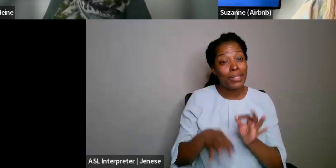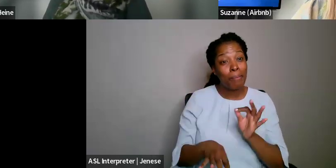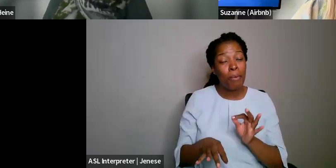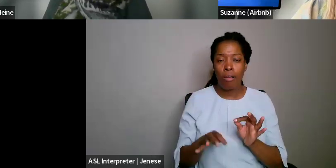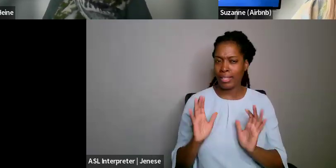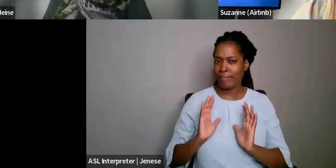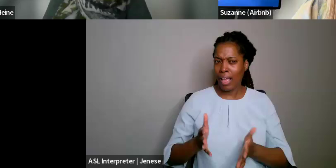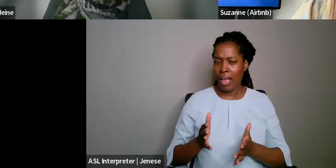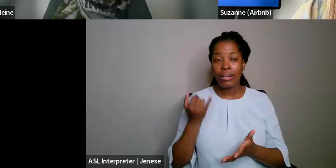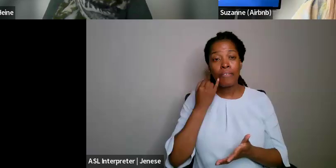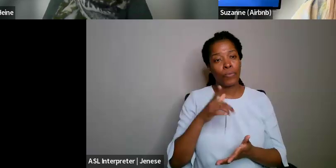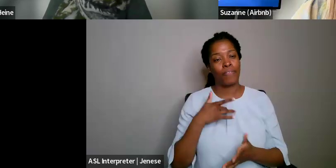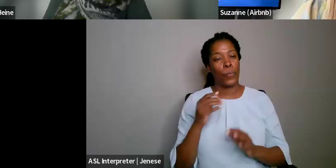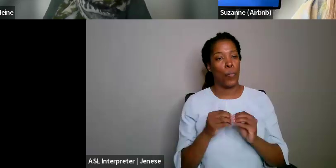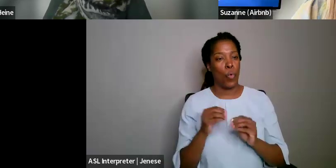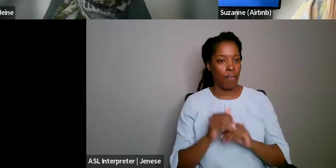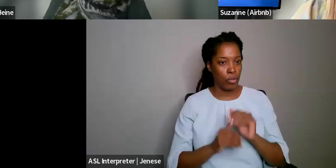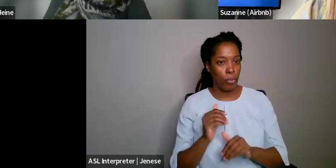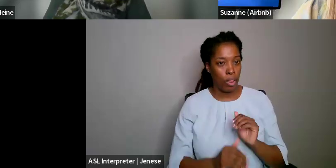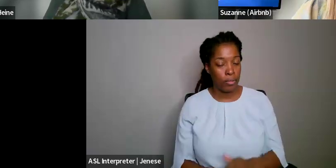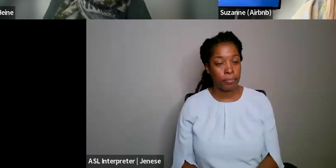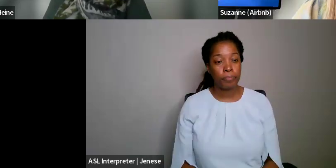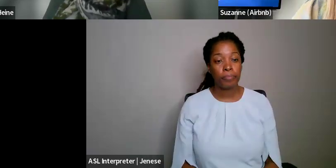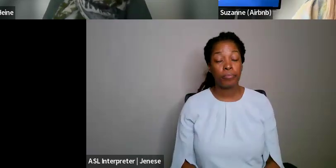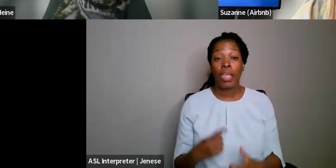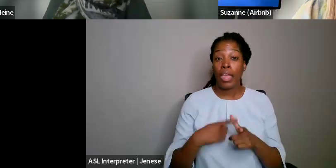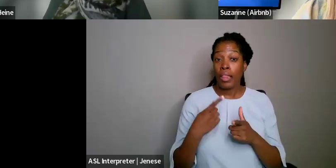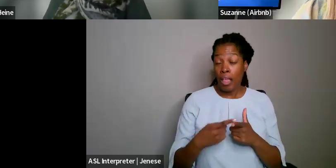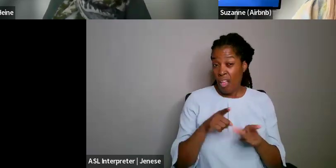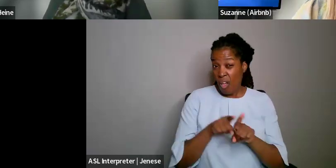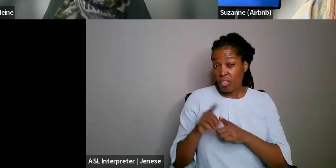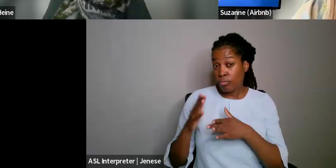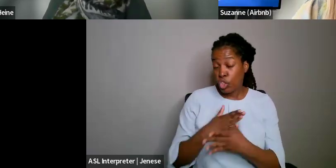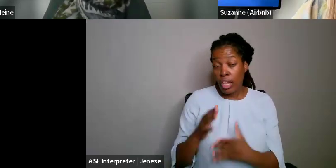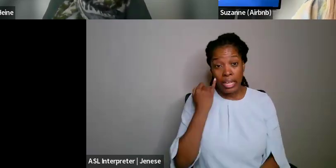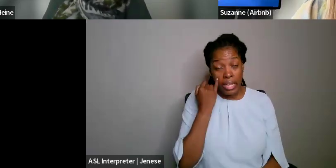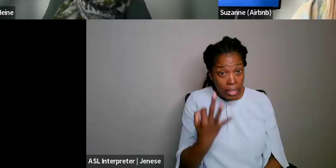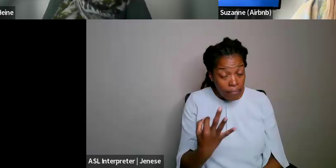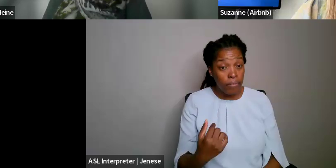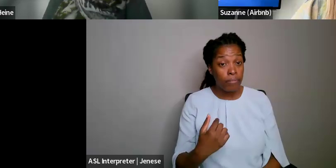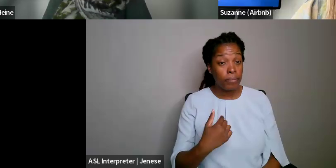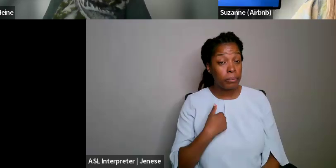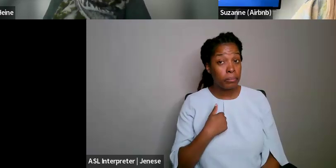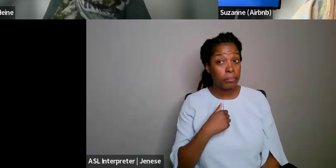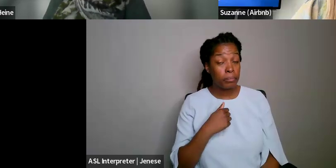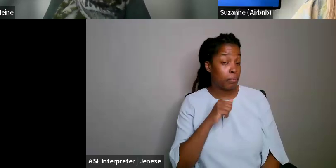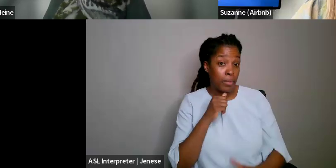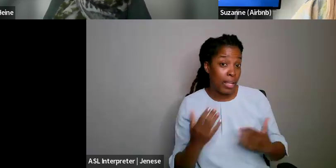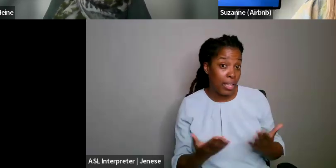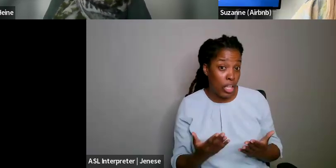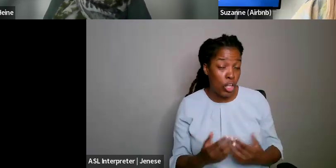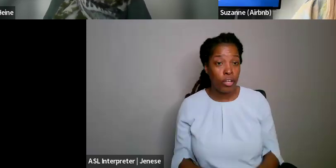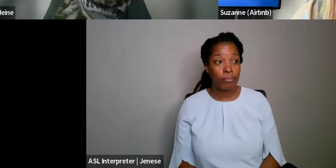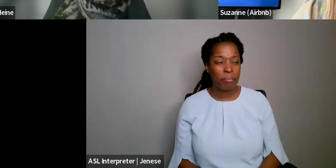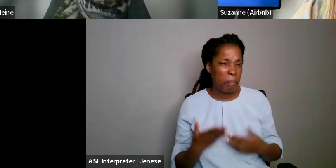comfortable. And then I say, if I'm not around, say for some reason I am in the loo or